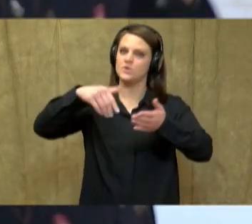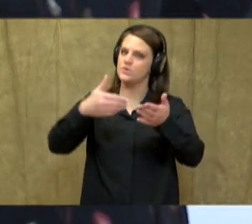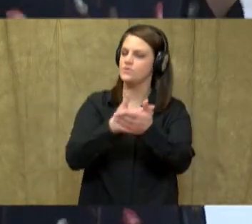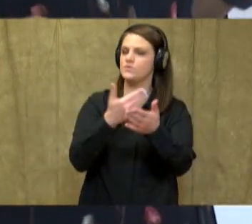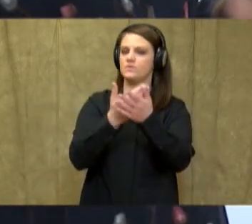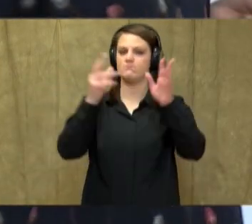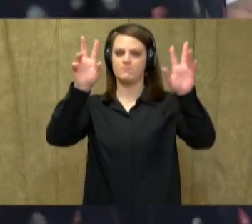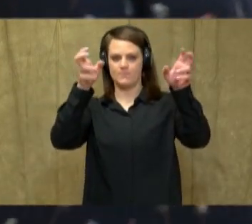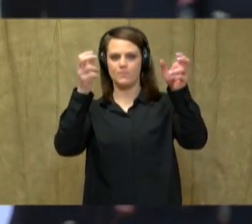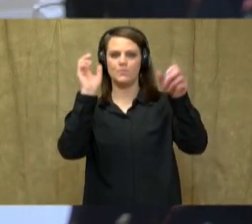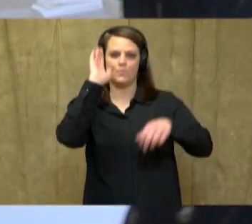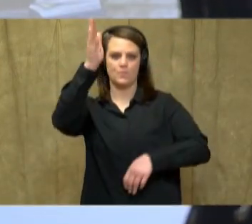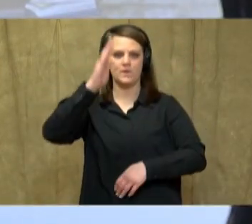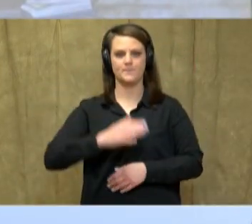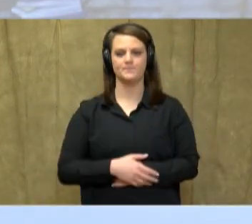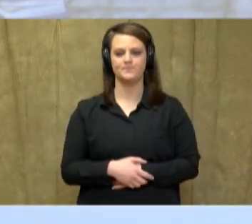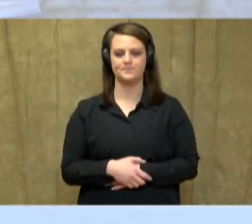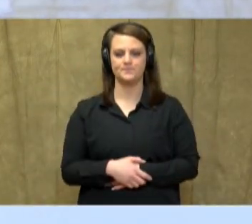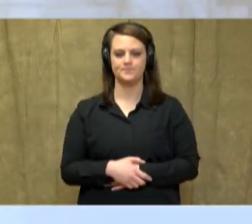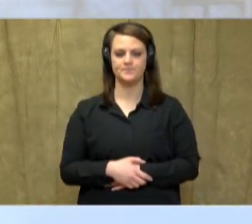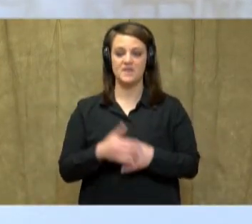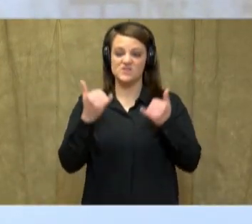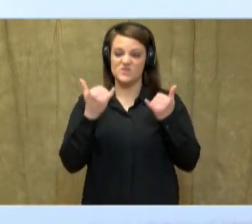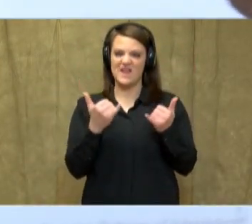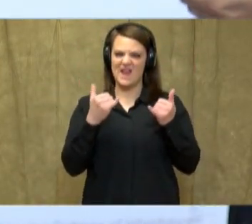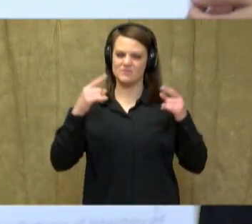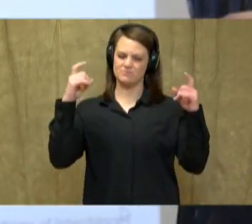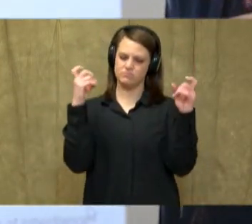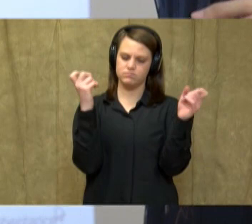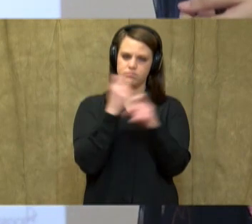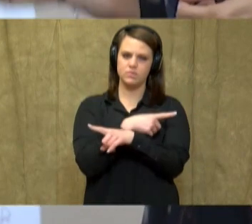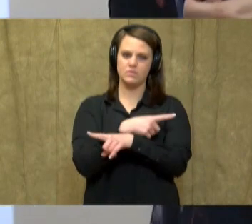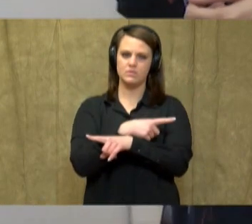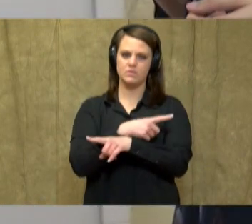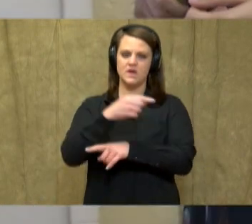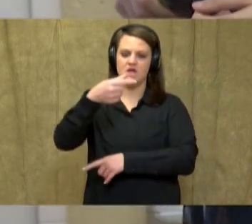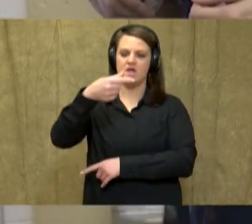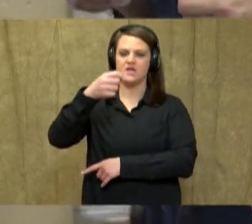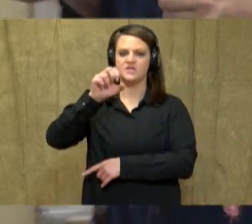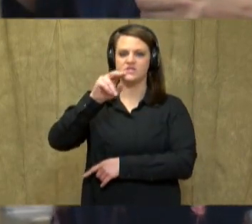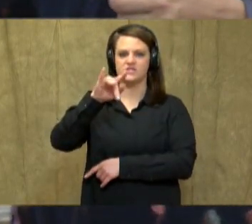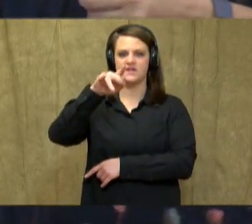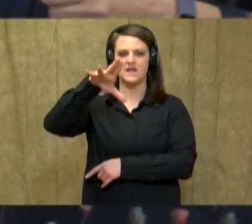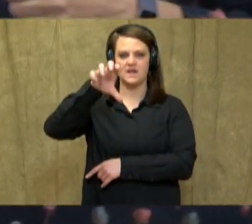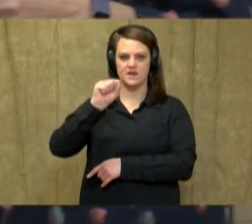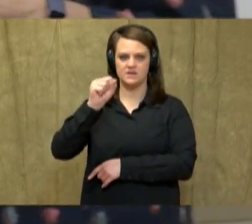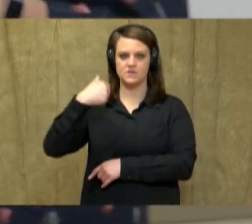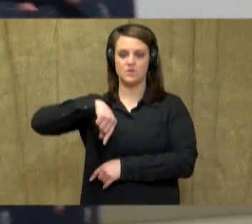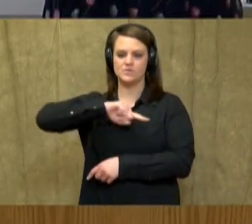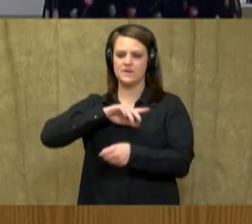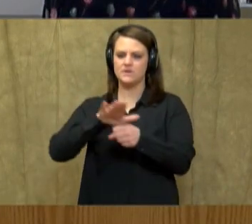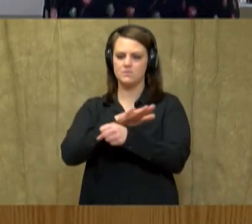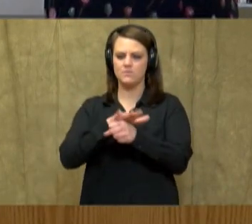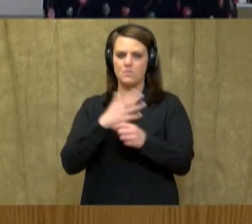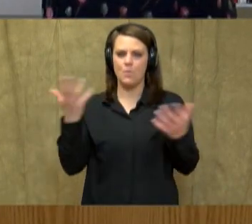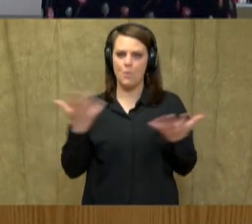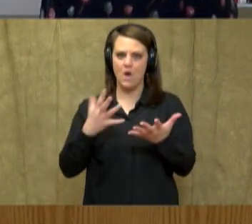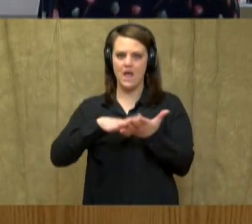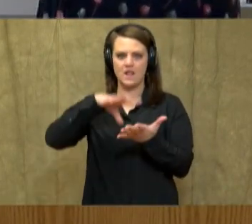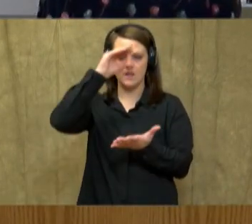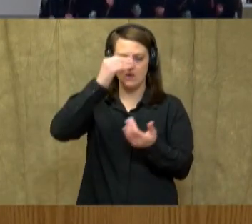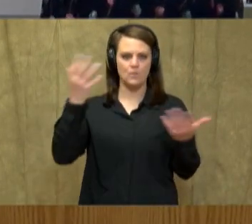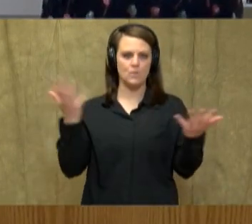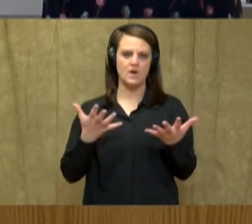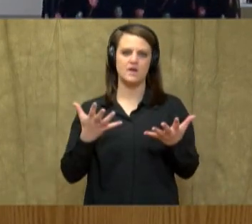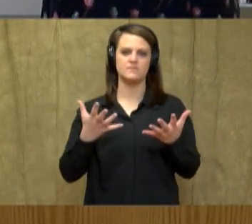So today we're going to go a little bit more into complex genetics. So some of the things I want to make sure we cover. What are the differences between